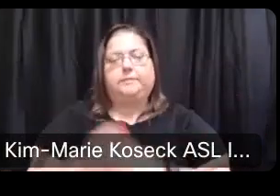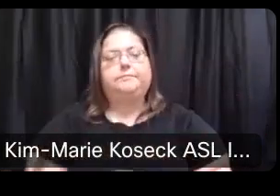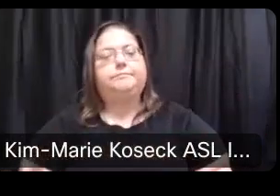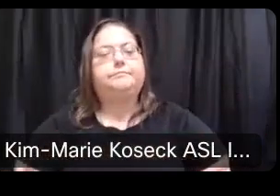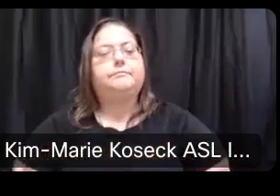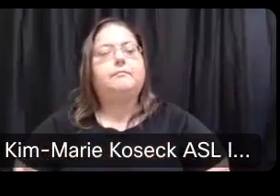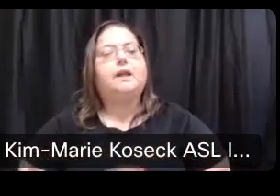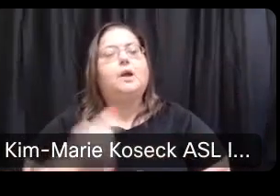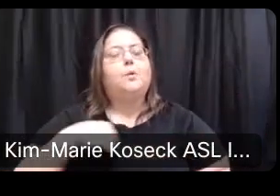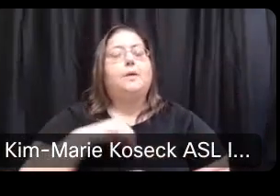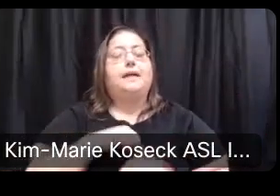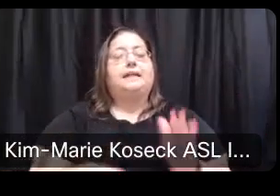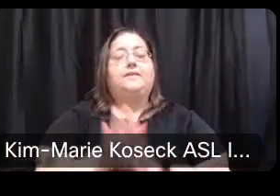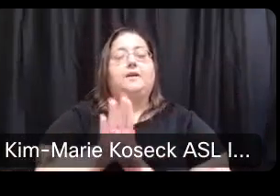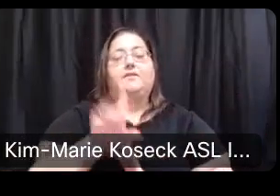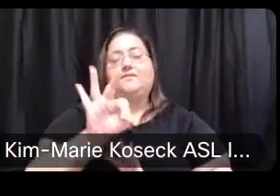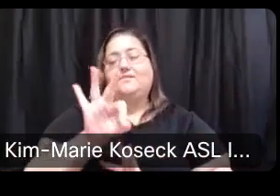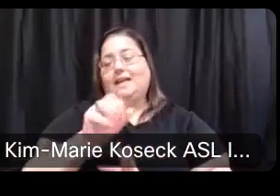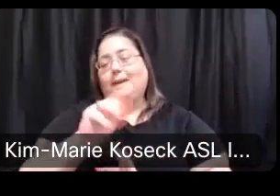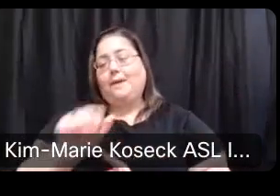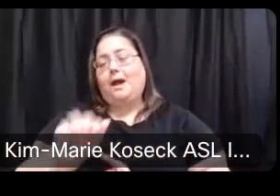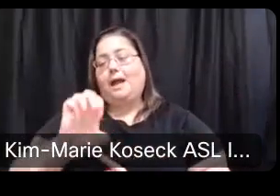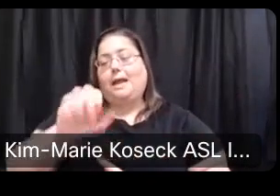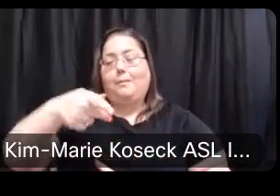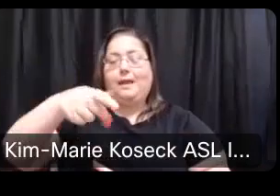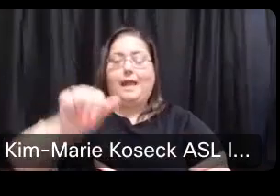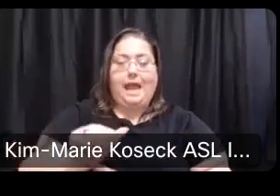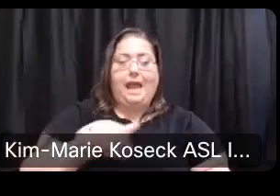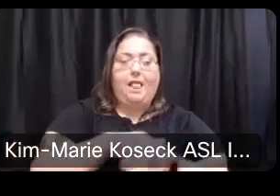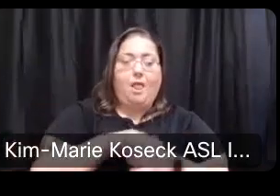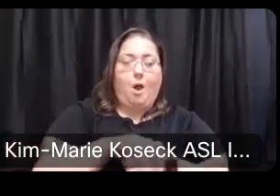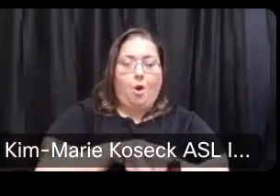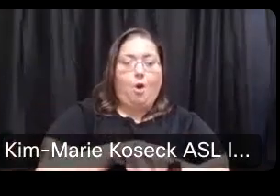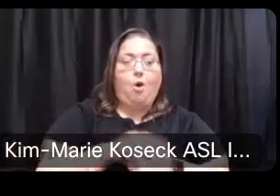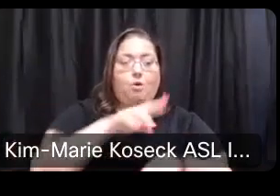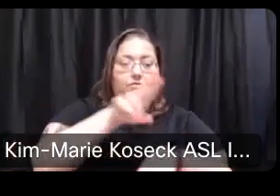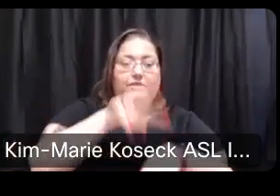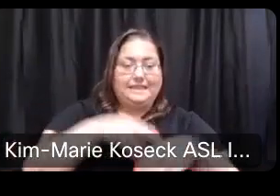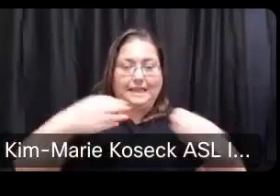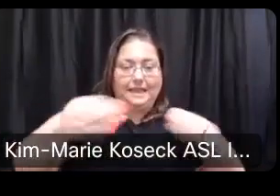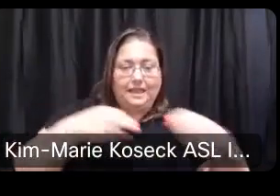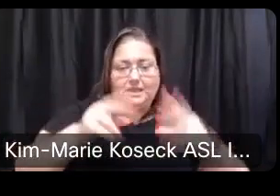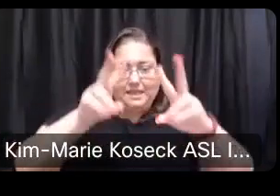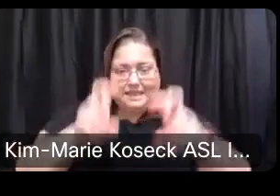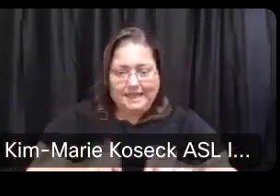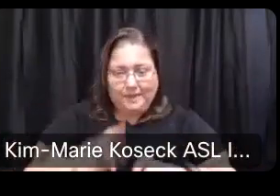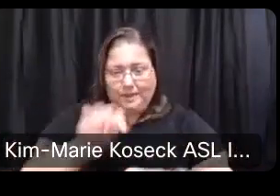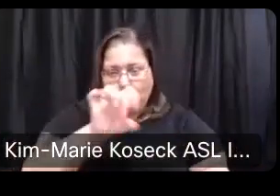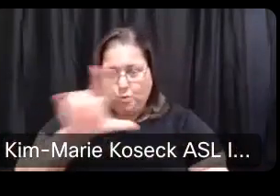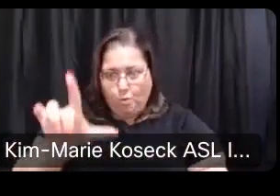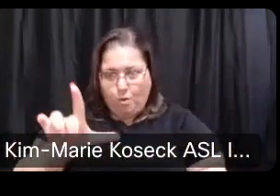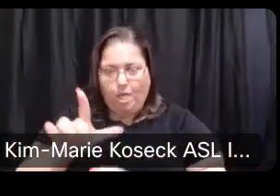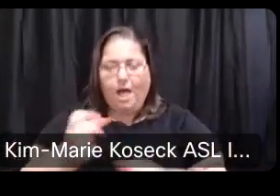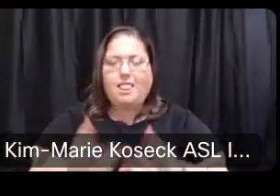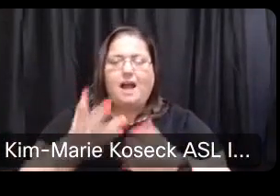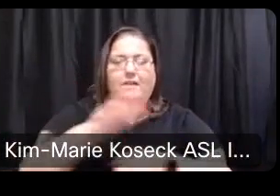We developed with FEMA and EPA a local resilience assessment tool. A lot of local governments didn't